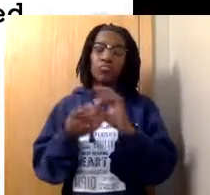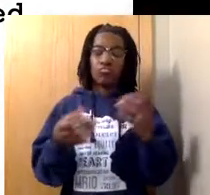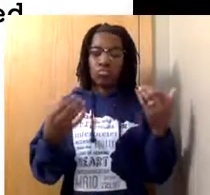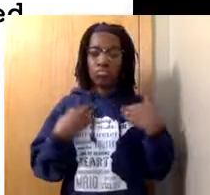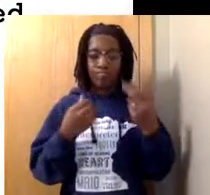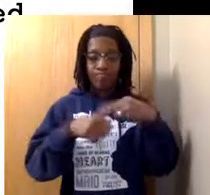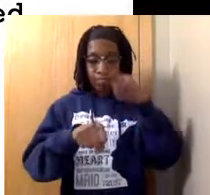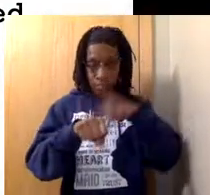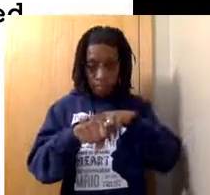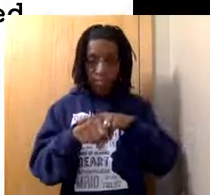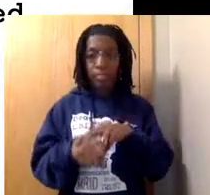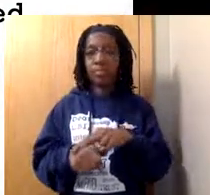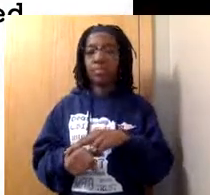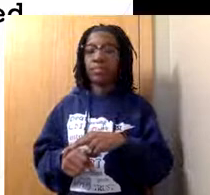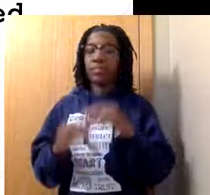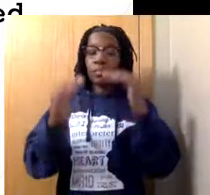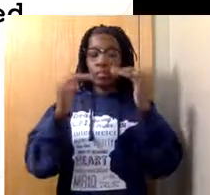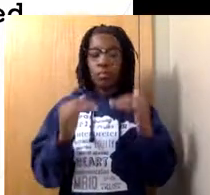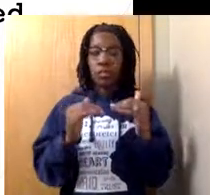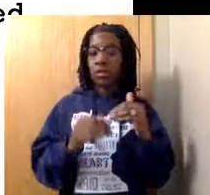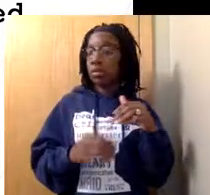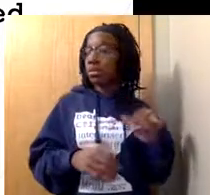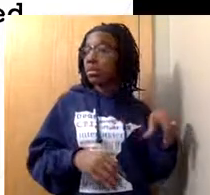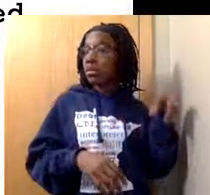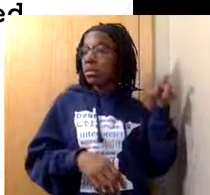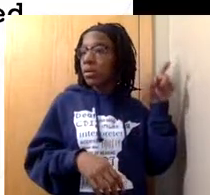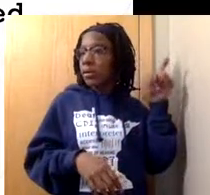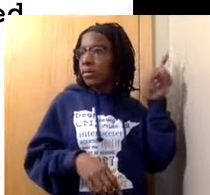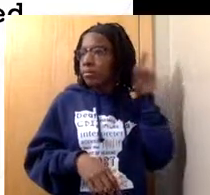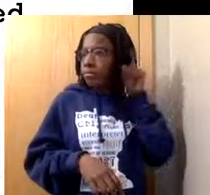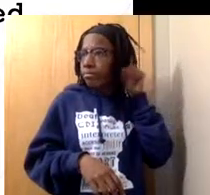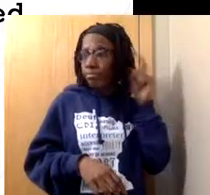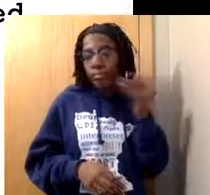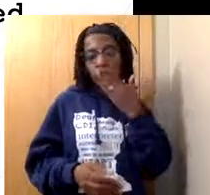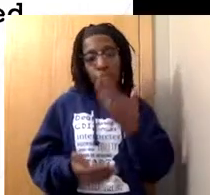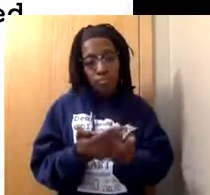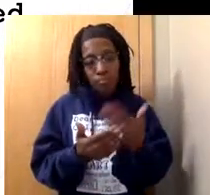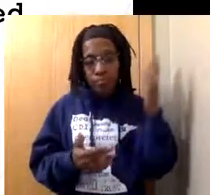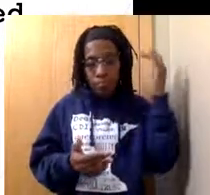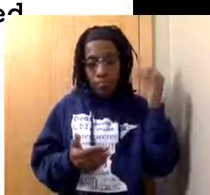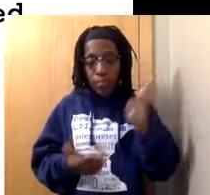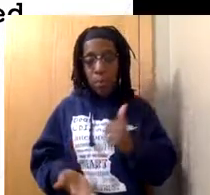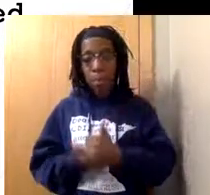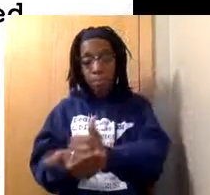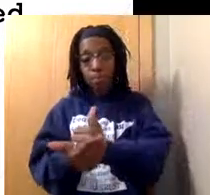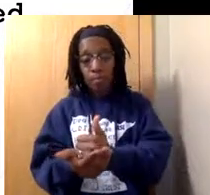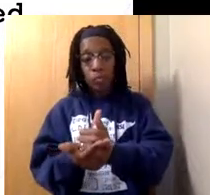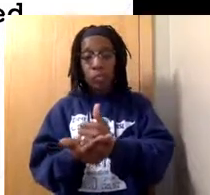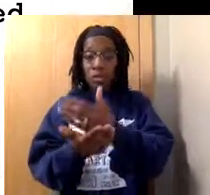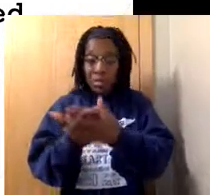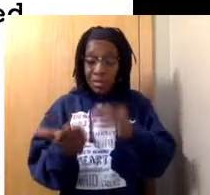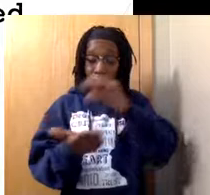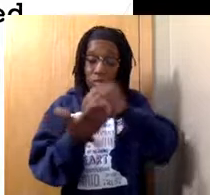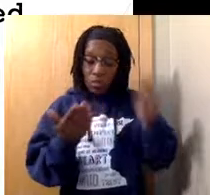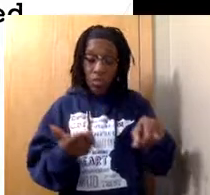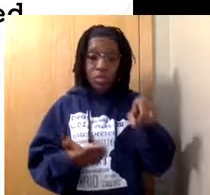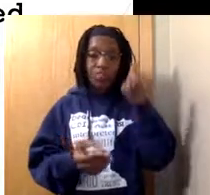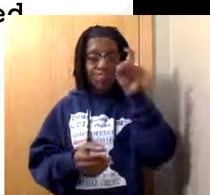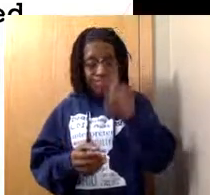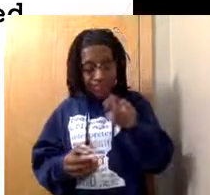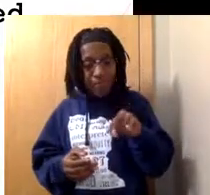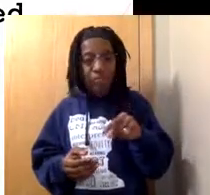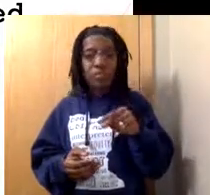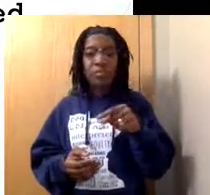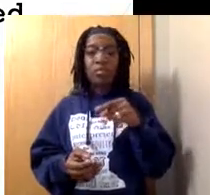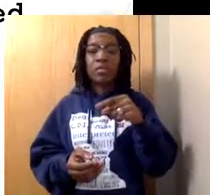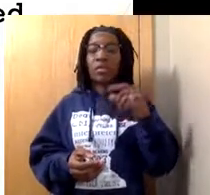Hearing aids is good because, of course, it helps some students that are in need to hear better. And it